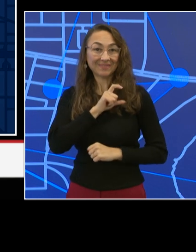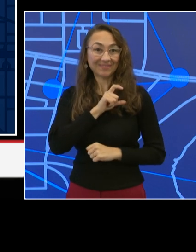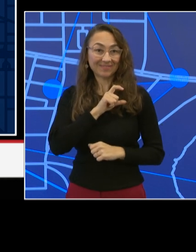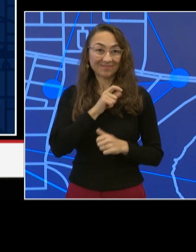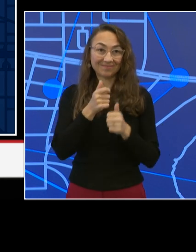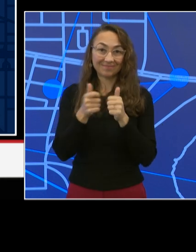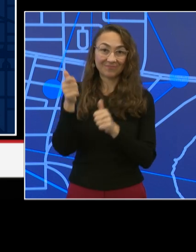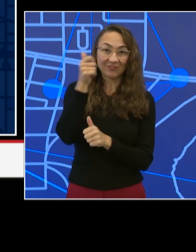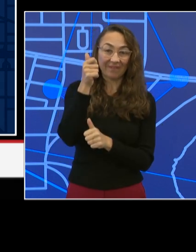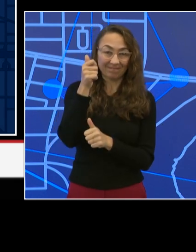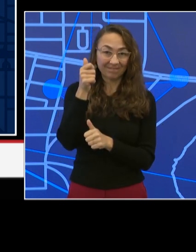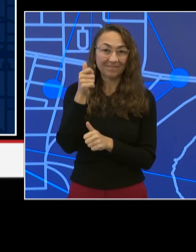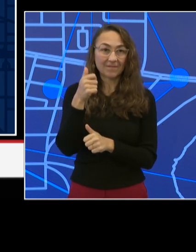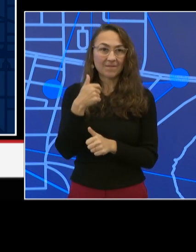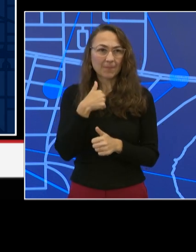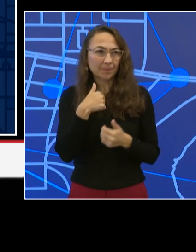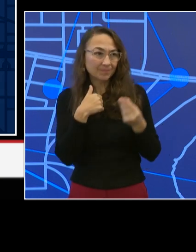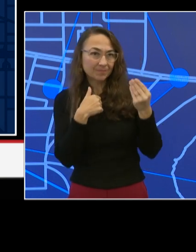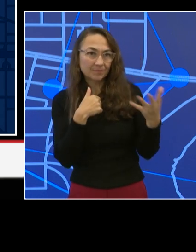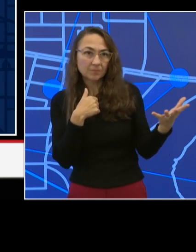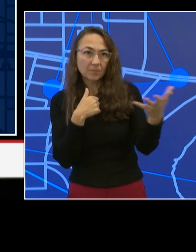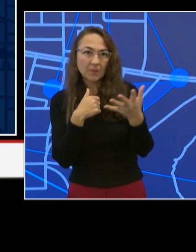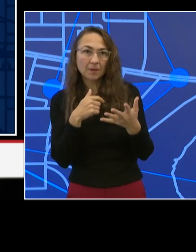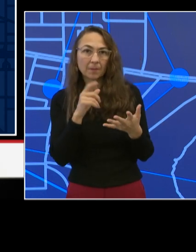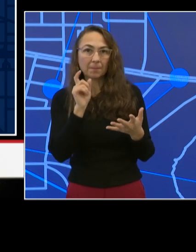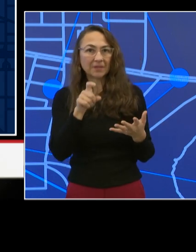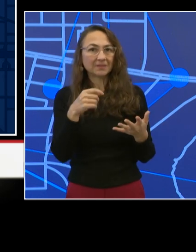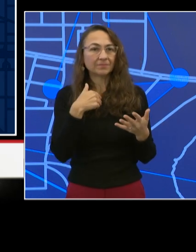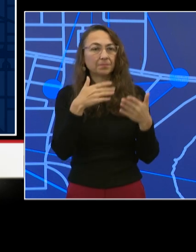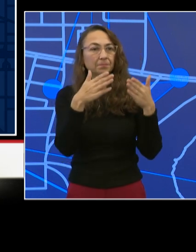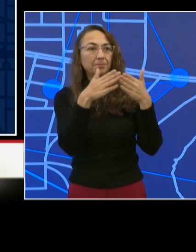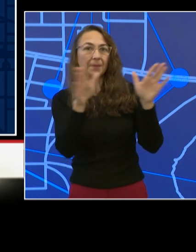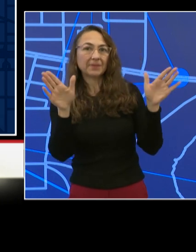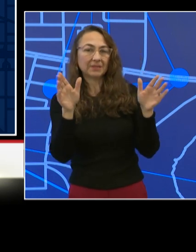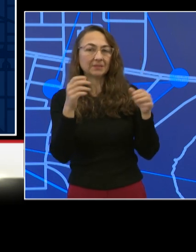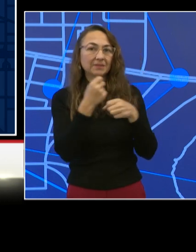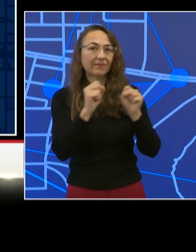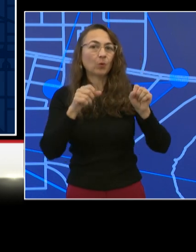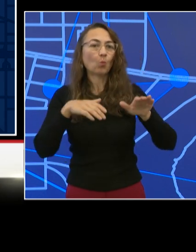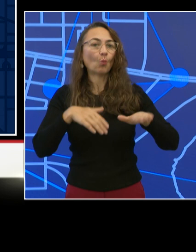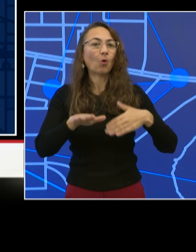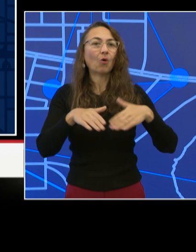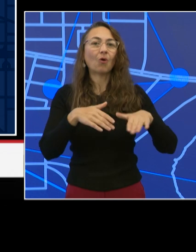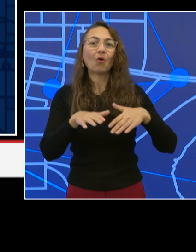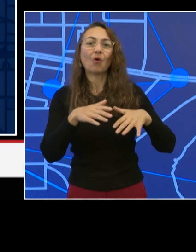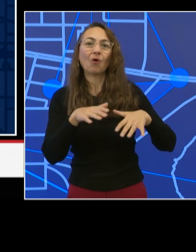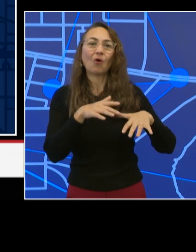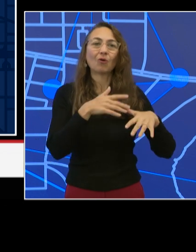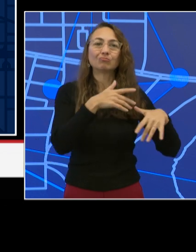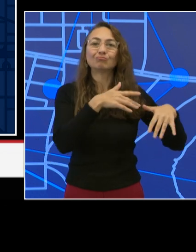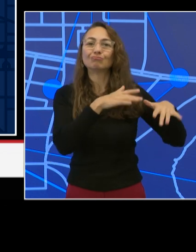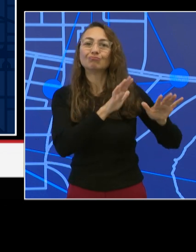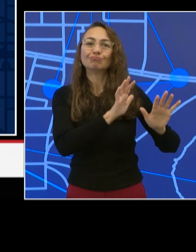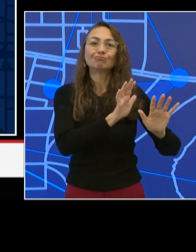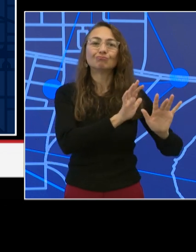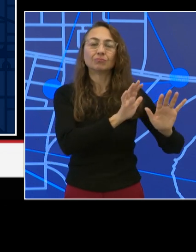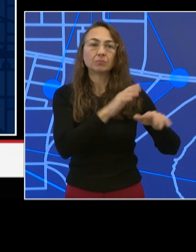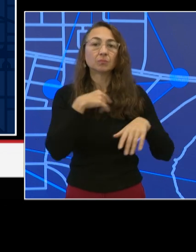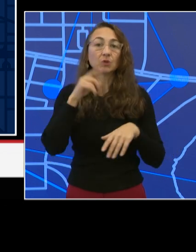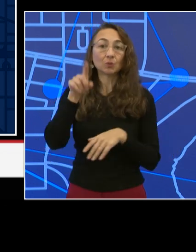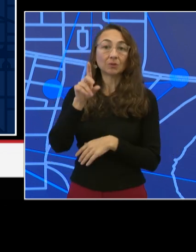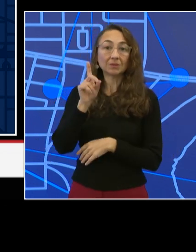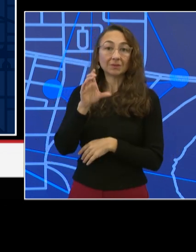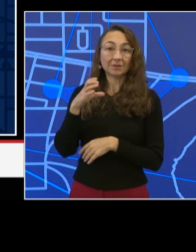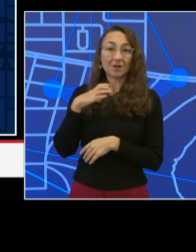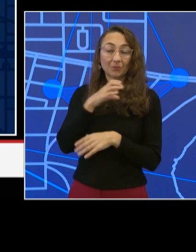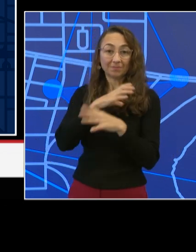safety walks. I've attended countless meetings in every ward of our city. The concerns that I've heard from our